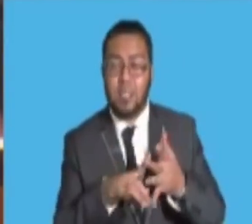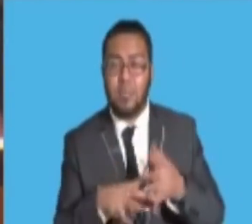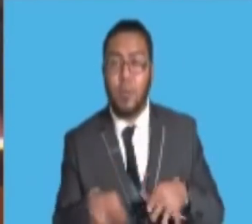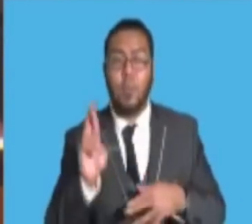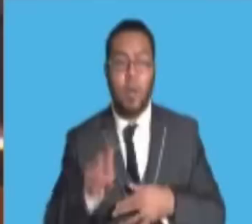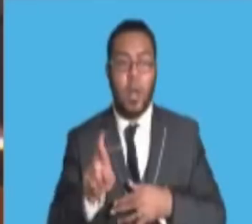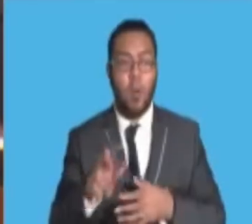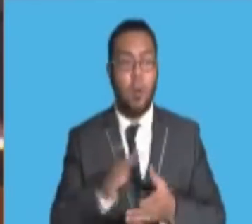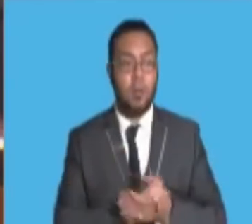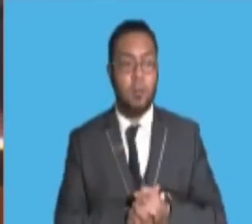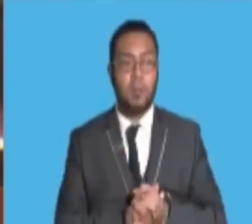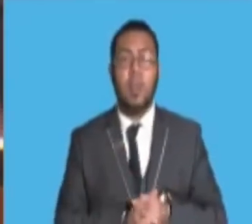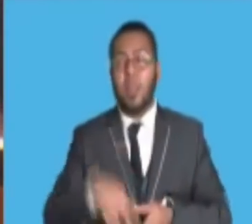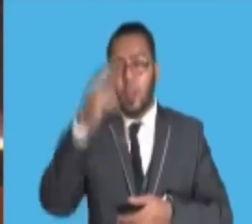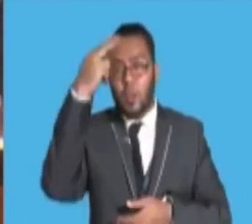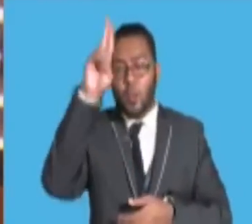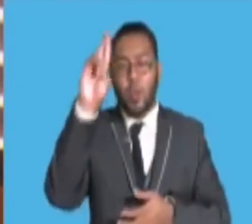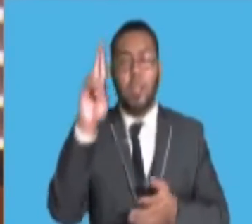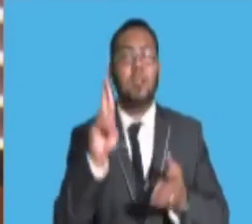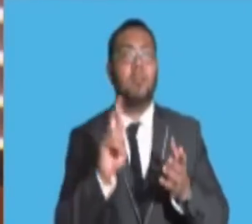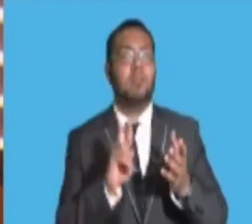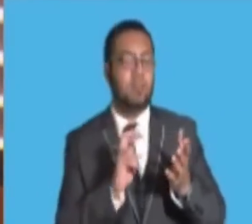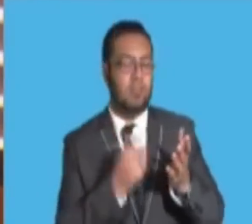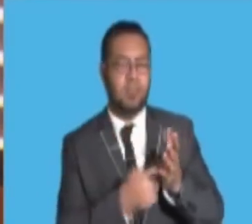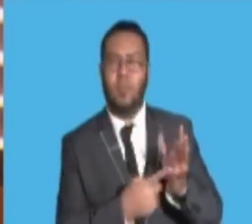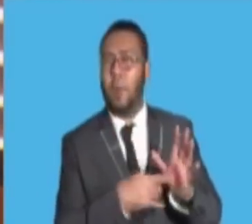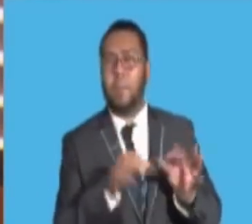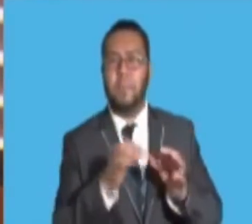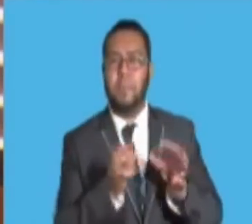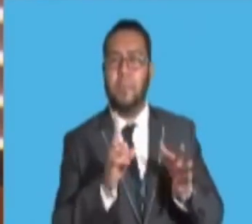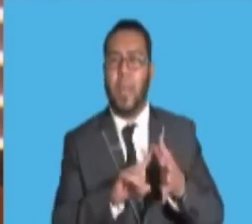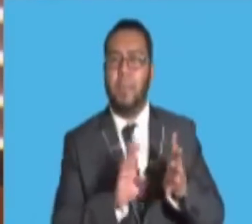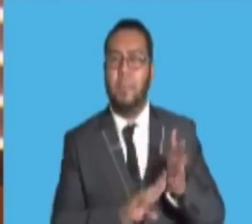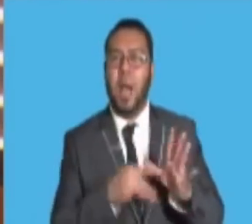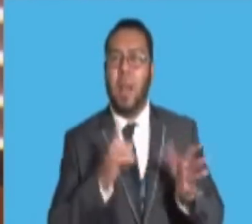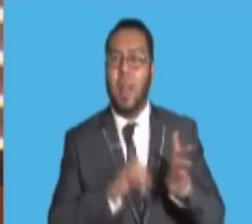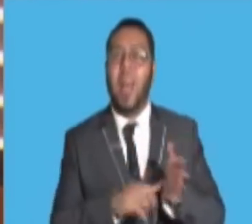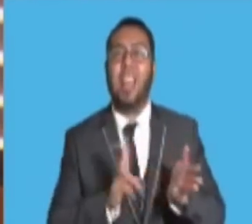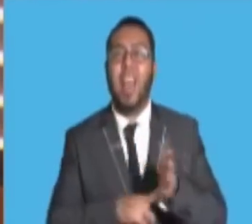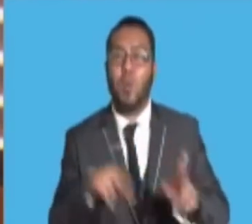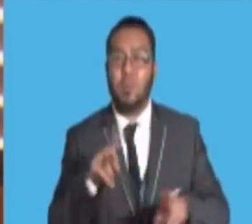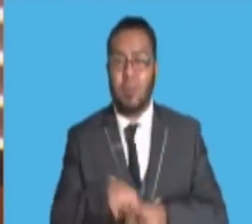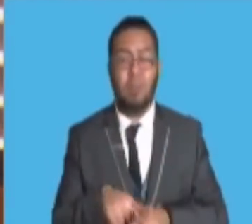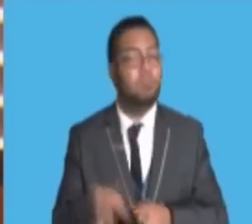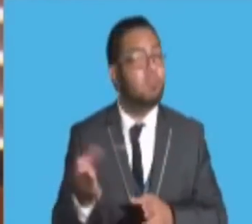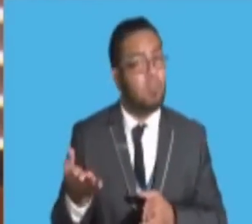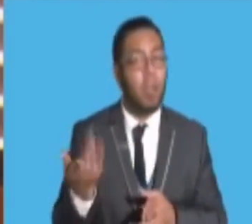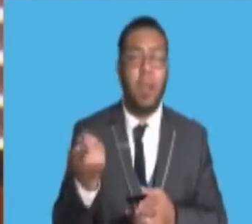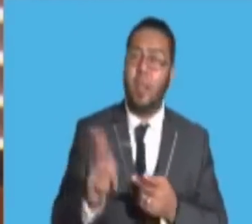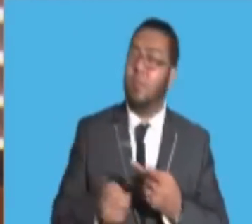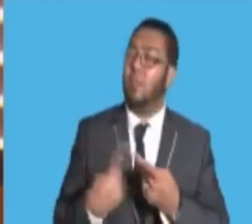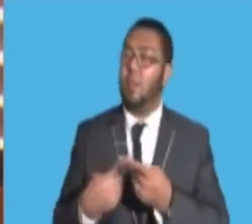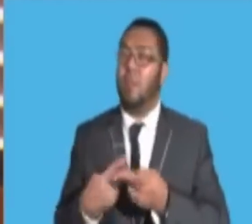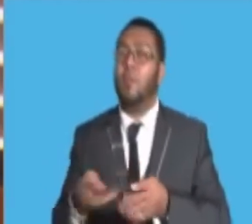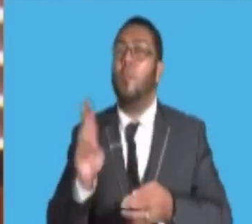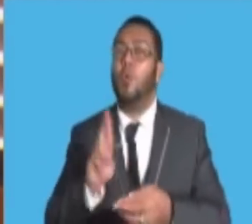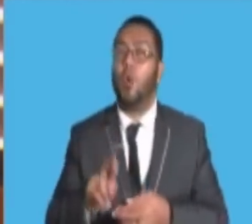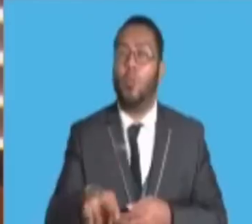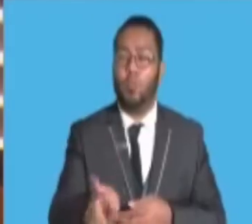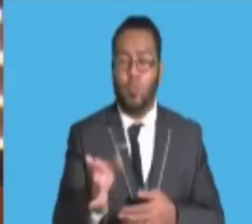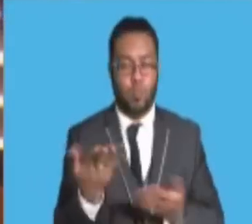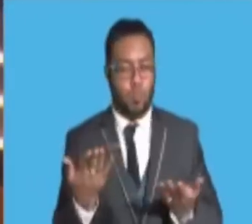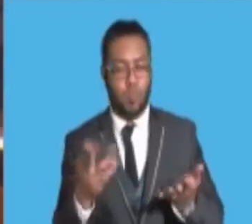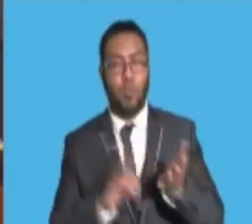Matuku, the Twindom Tukia, the Kolikoli family of Bemana, Nabosa, the Twimbara, the Ndrobesi family of Northern Rewa,